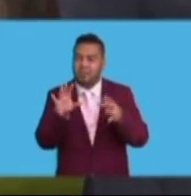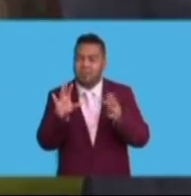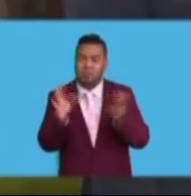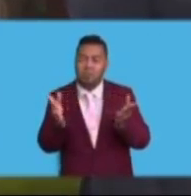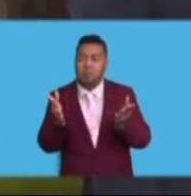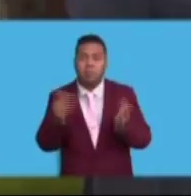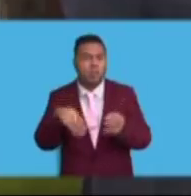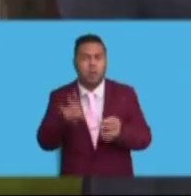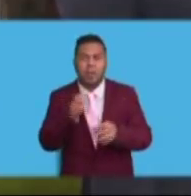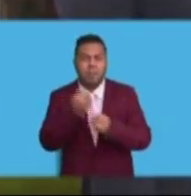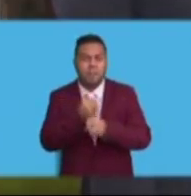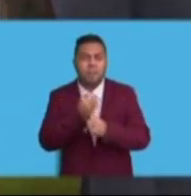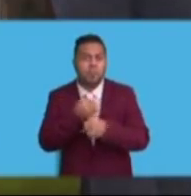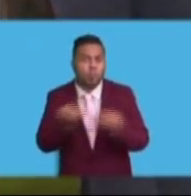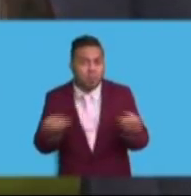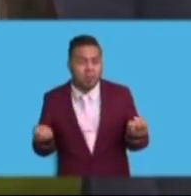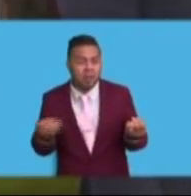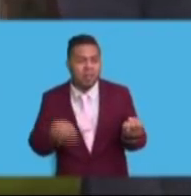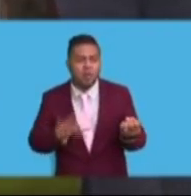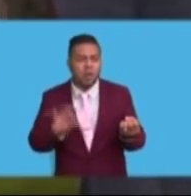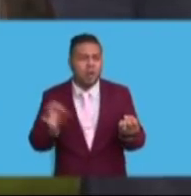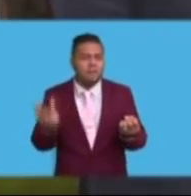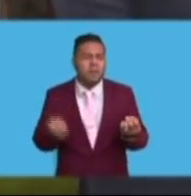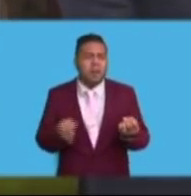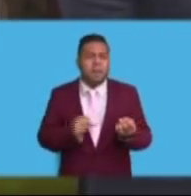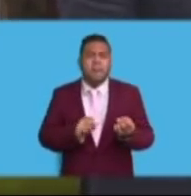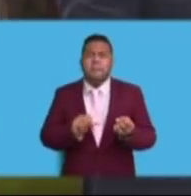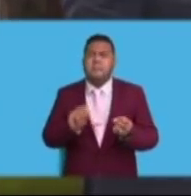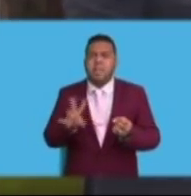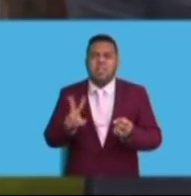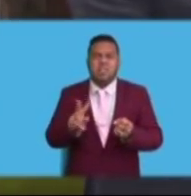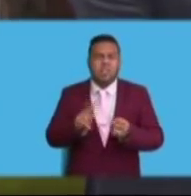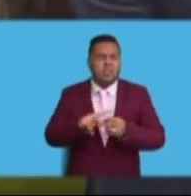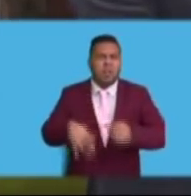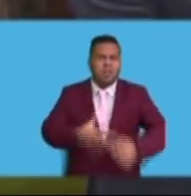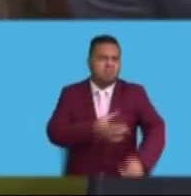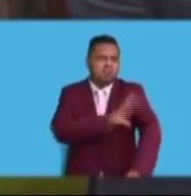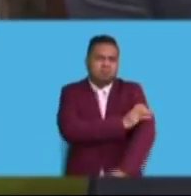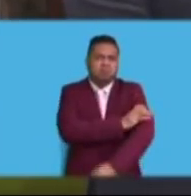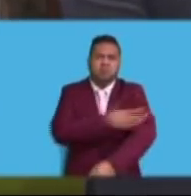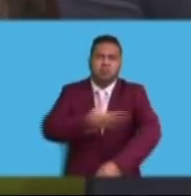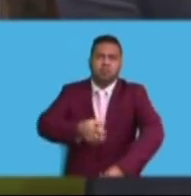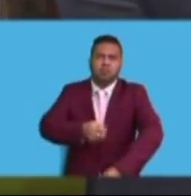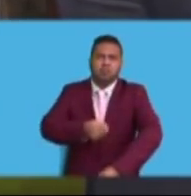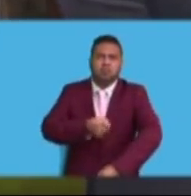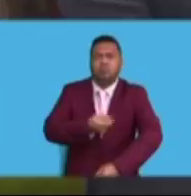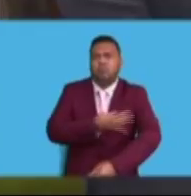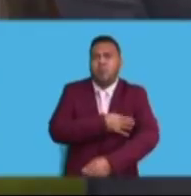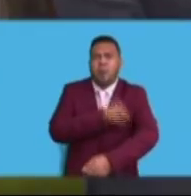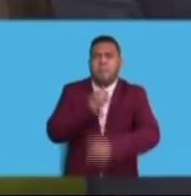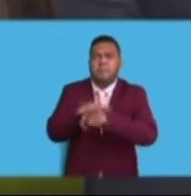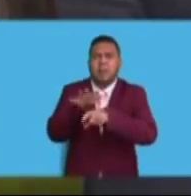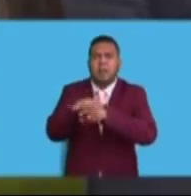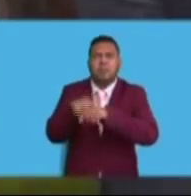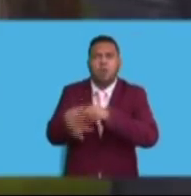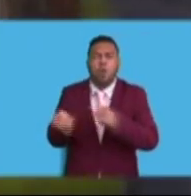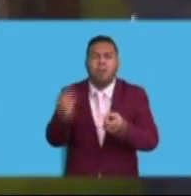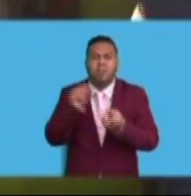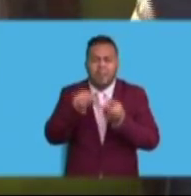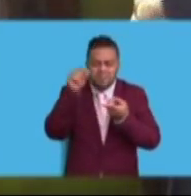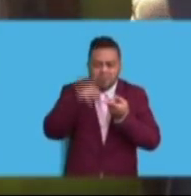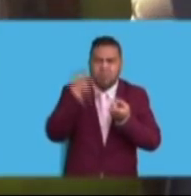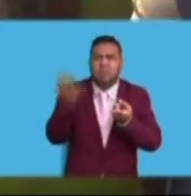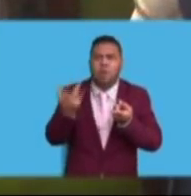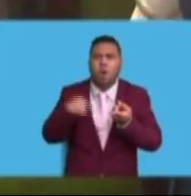weren't equipped well. They did not even have basic things like blood pressure gadgets, the various things like to do basic diabetes tests. All of